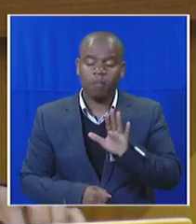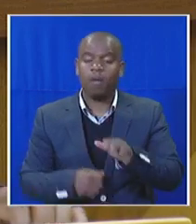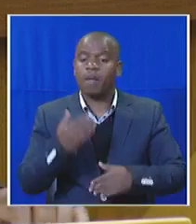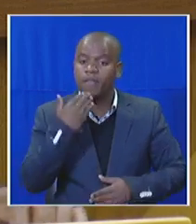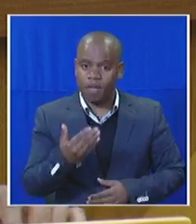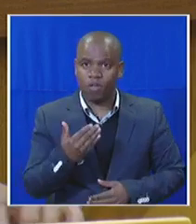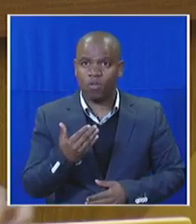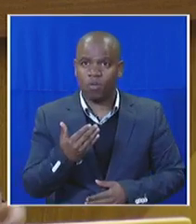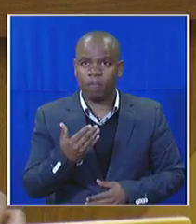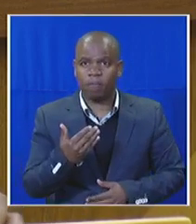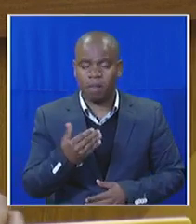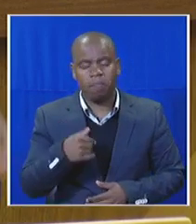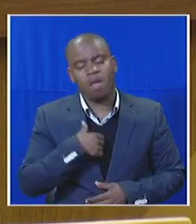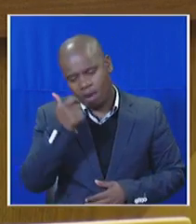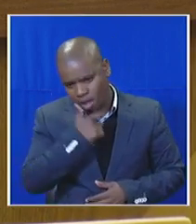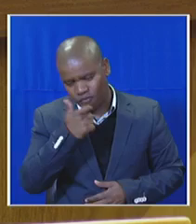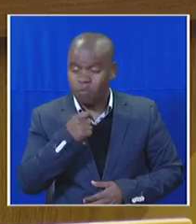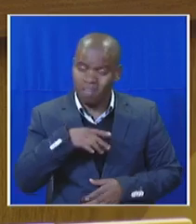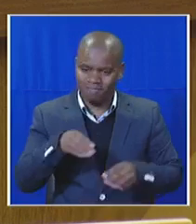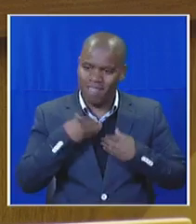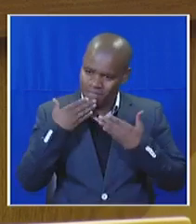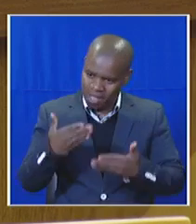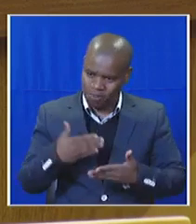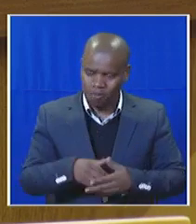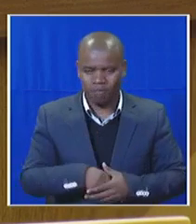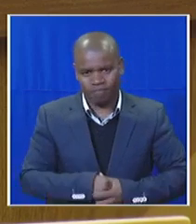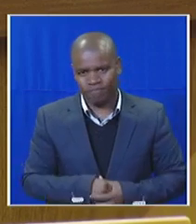can laugh, because I will always laugh.